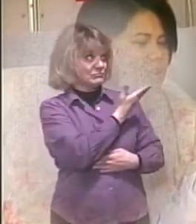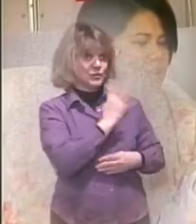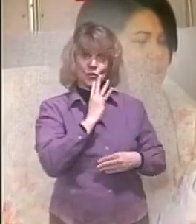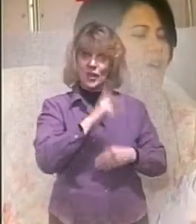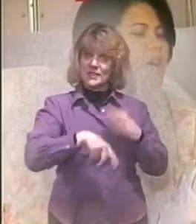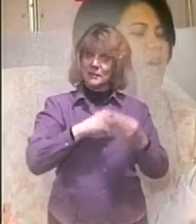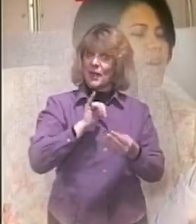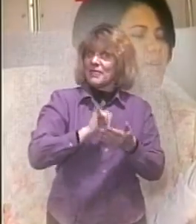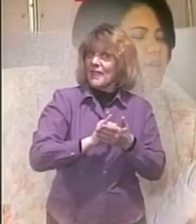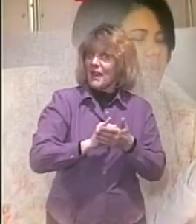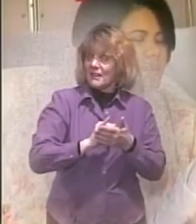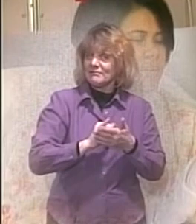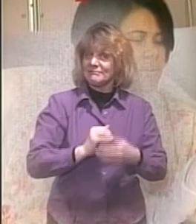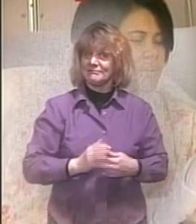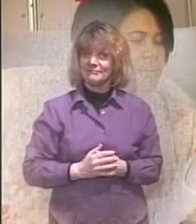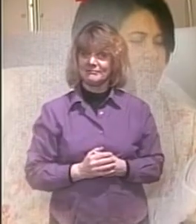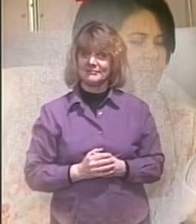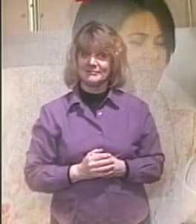process.